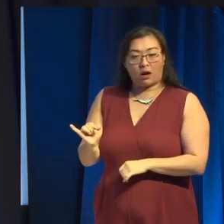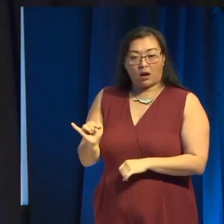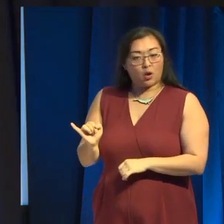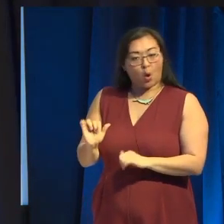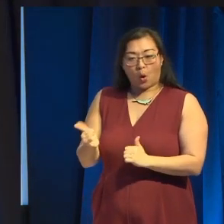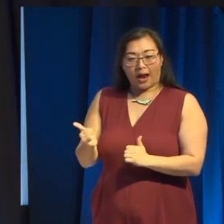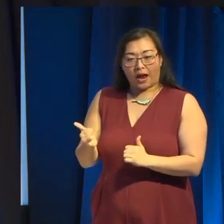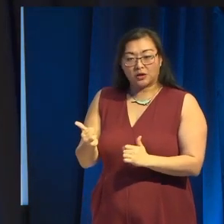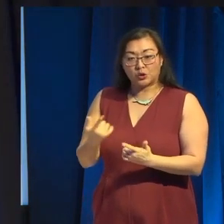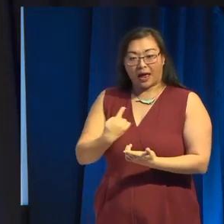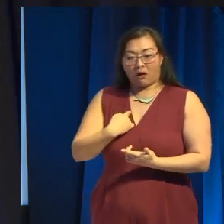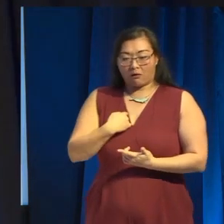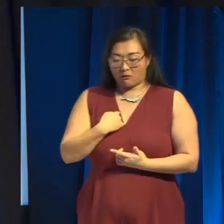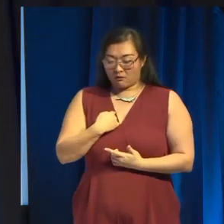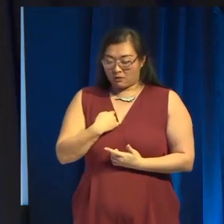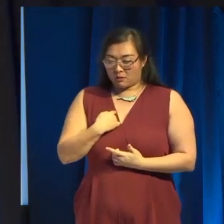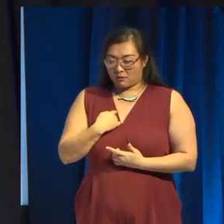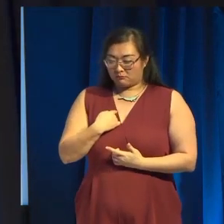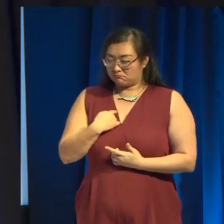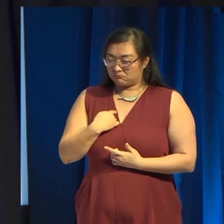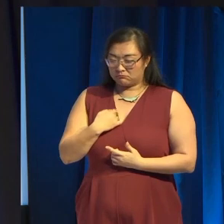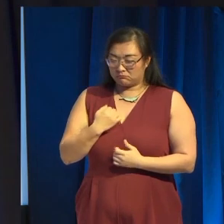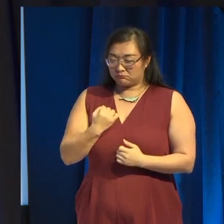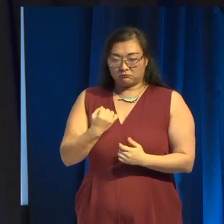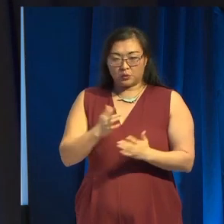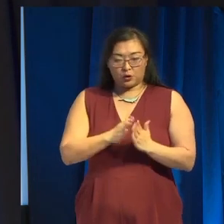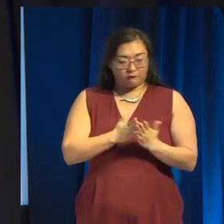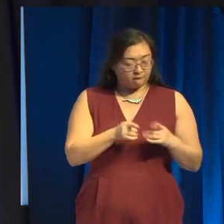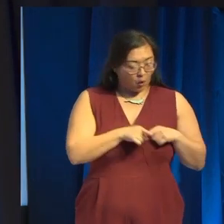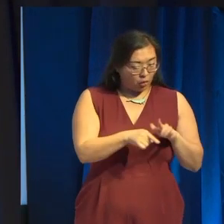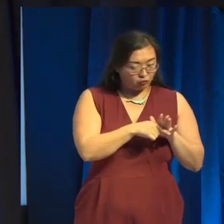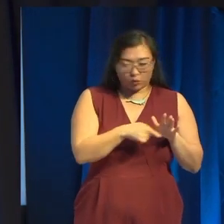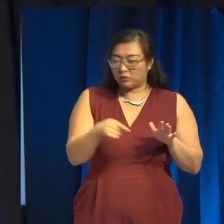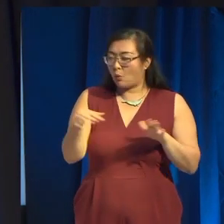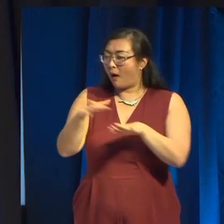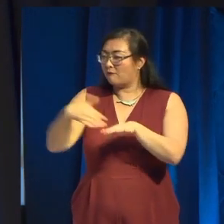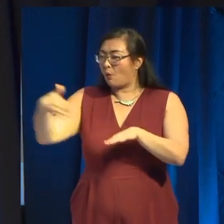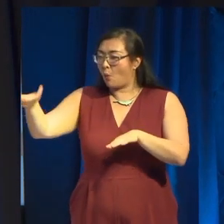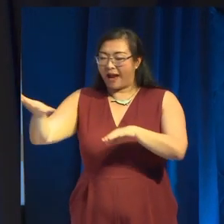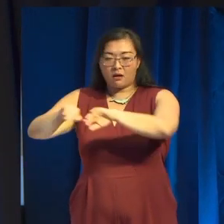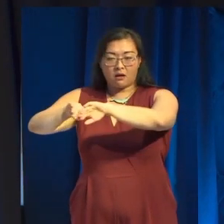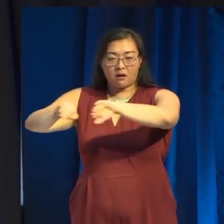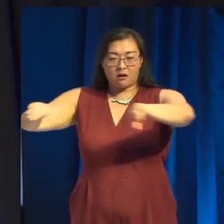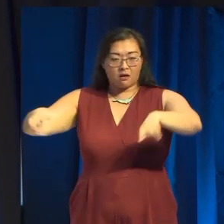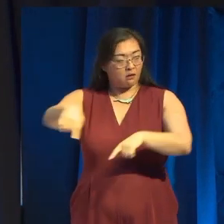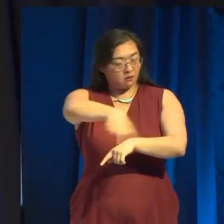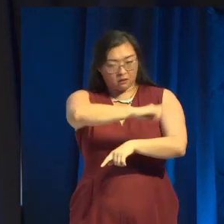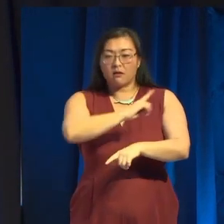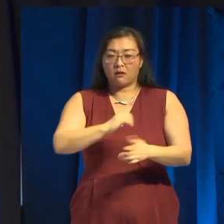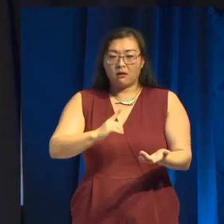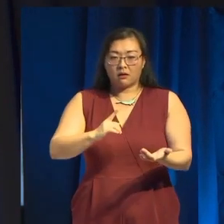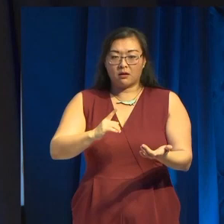you do the right thing from the book's perspective and send the wife away and break up a family to let them potentially never see each other